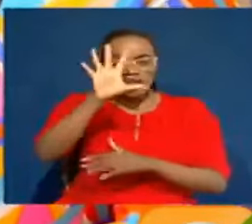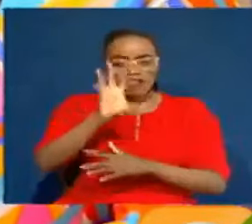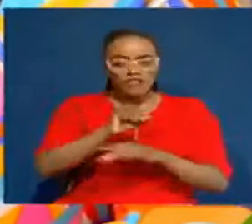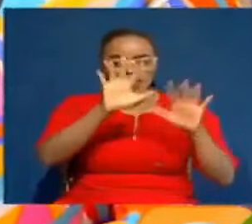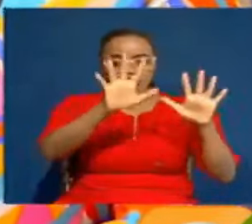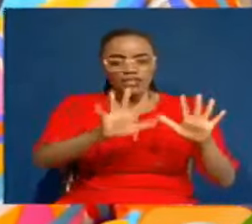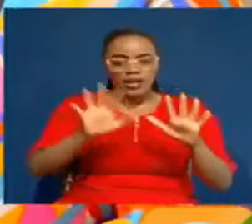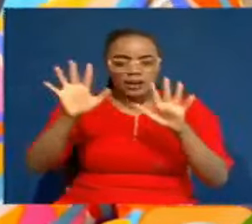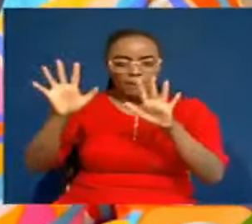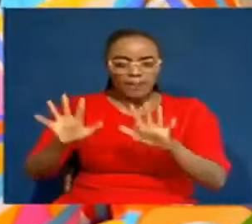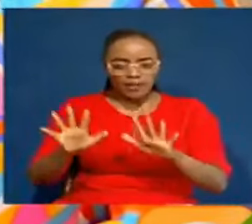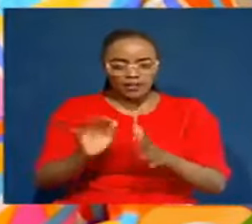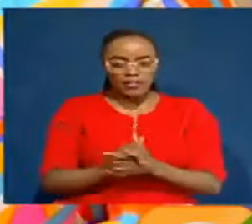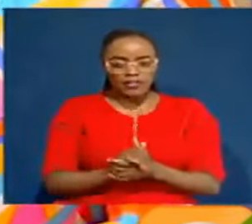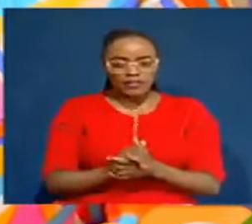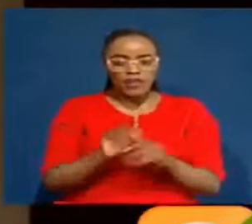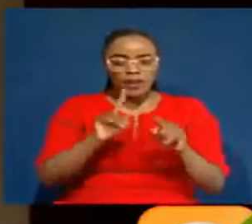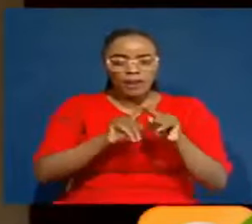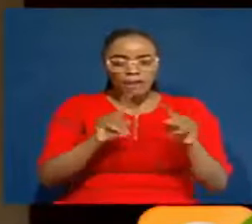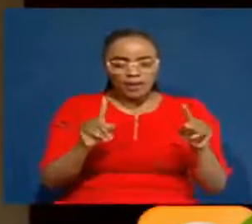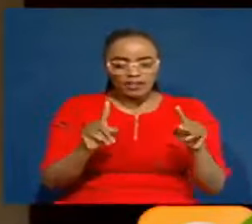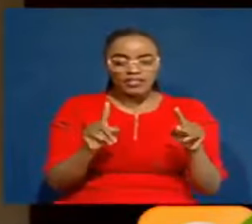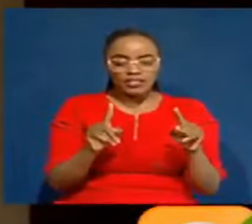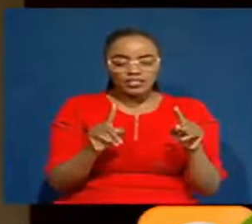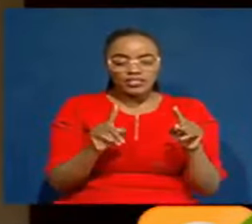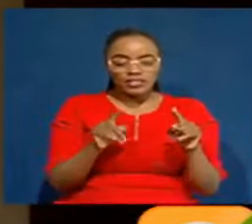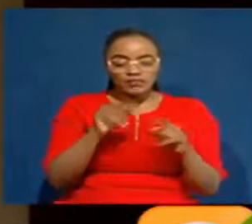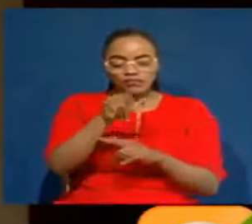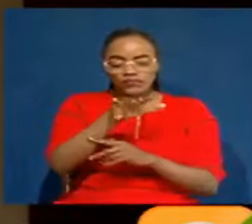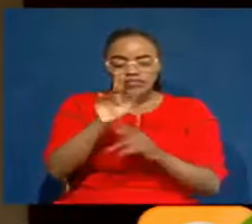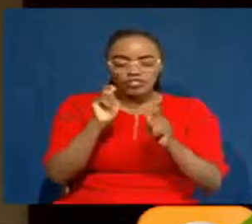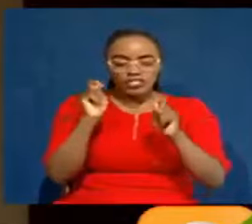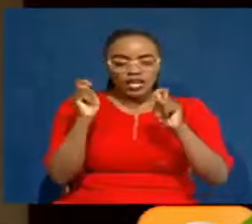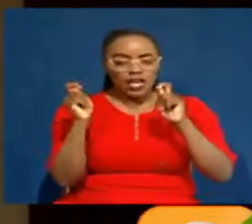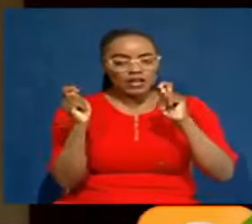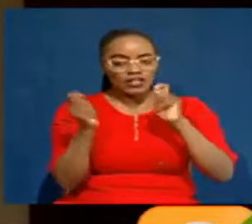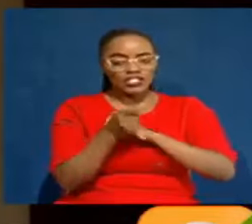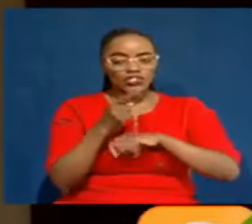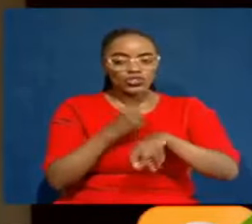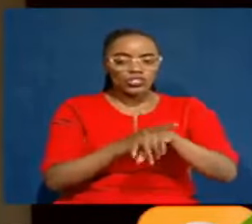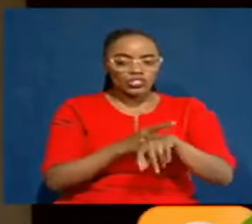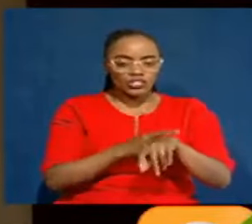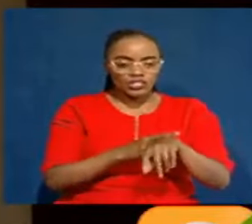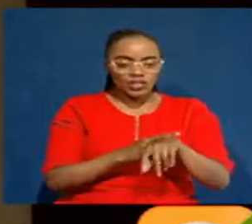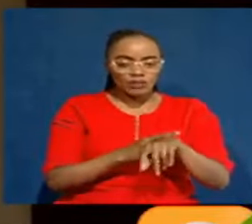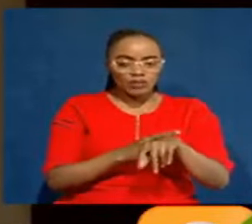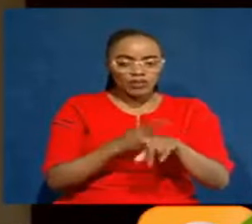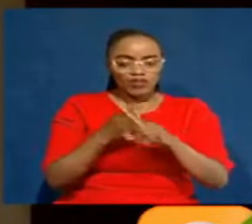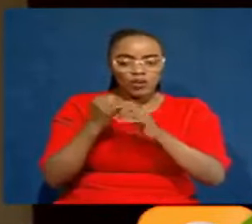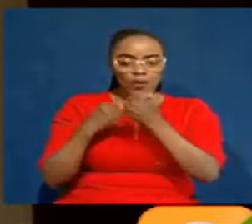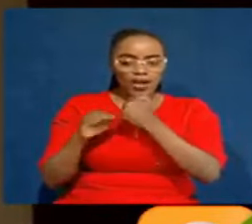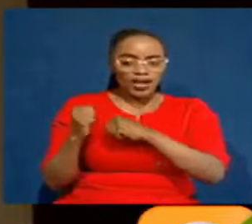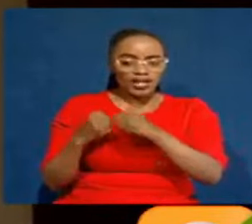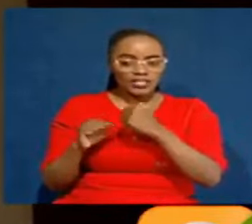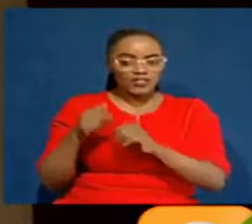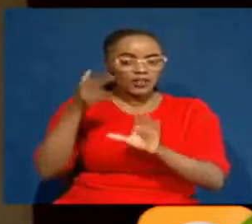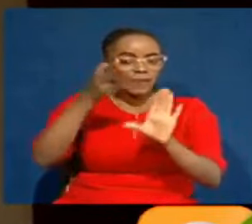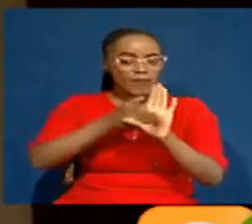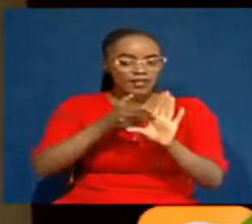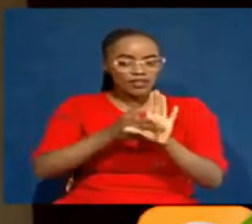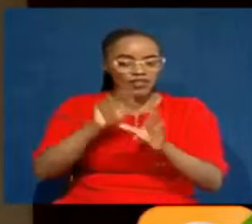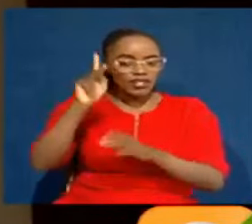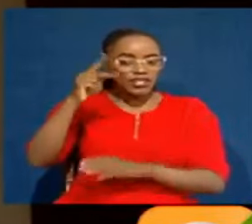campaign. But it is a phase, it is a transitional phase from active participation in